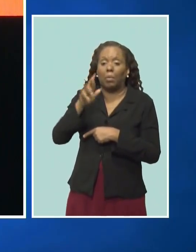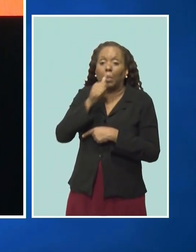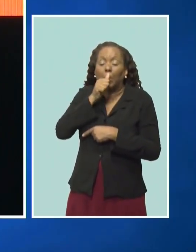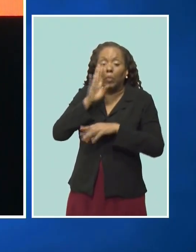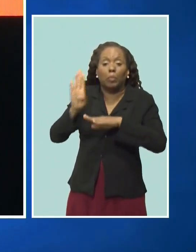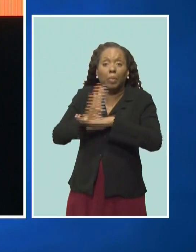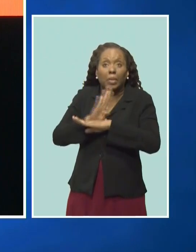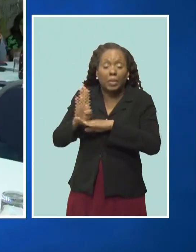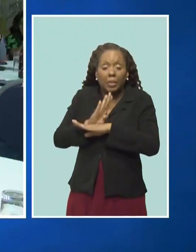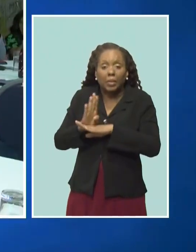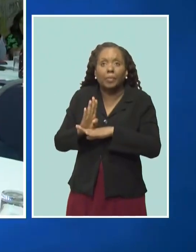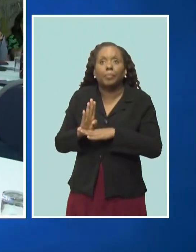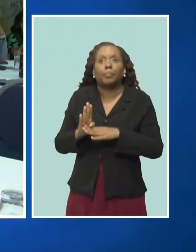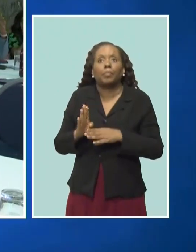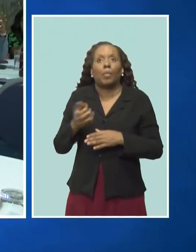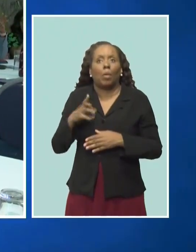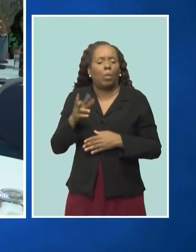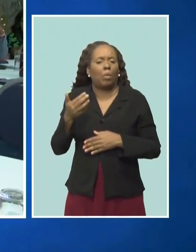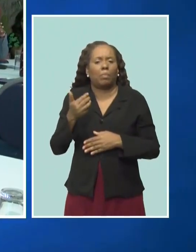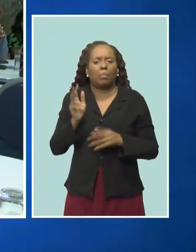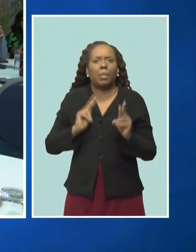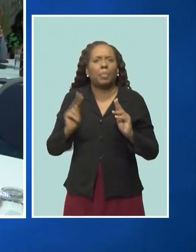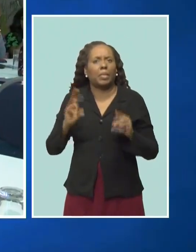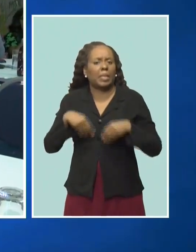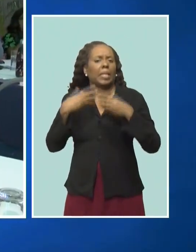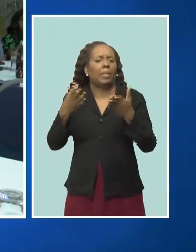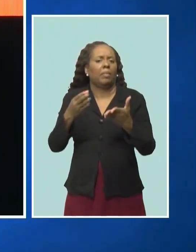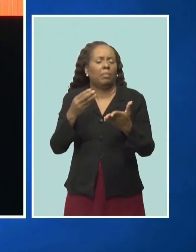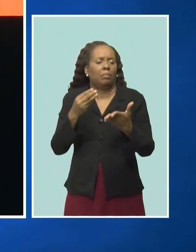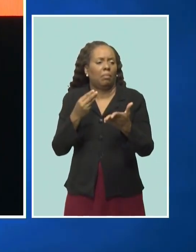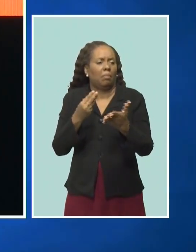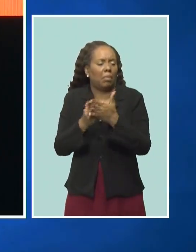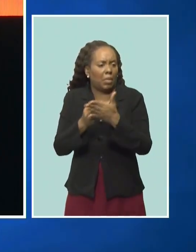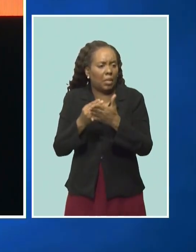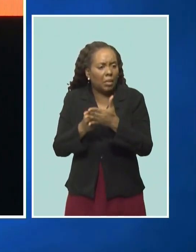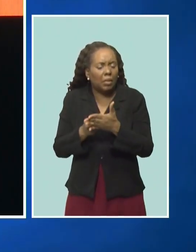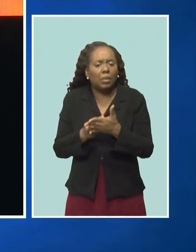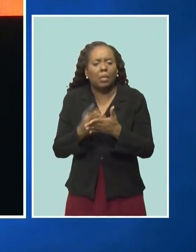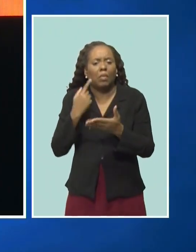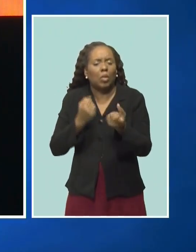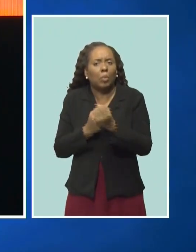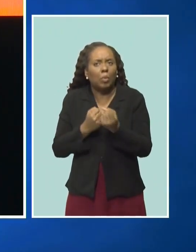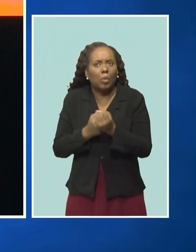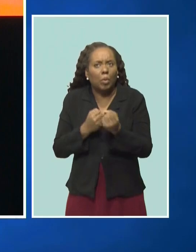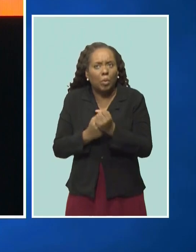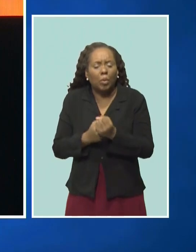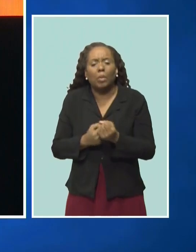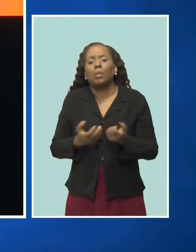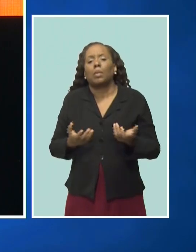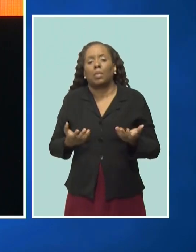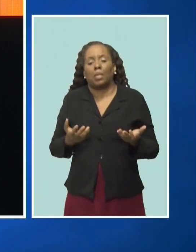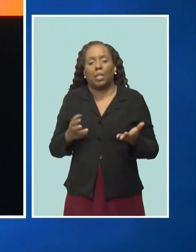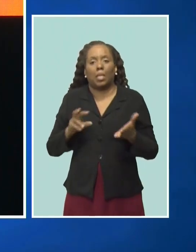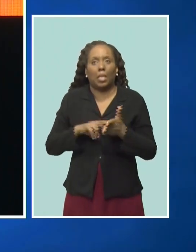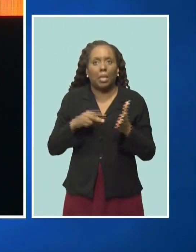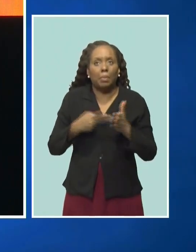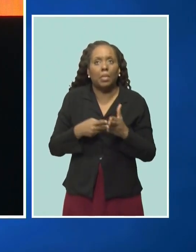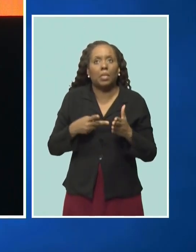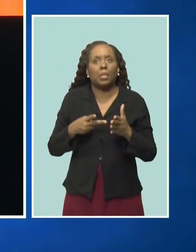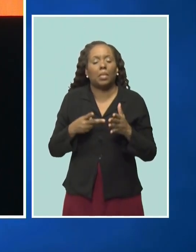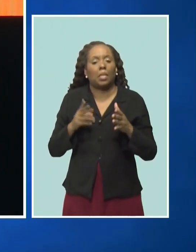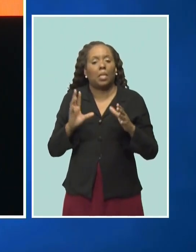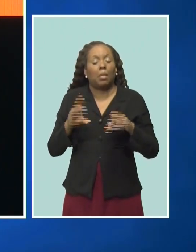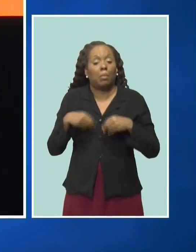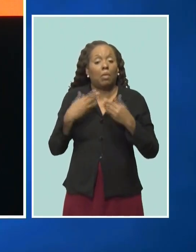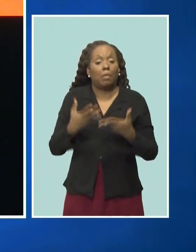or philanthropic, dedicated to R&D. And that R&D, therefore, provides a